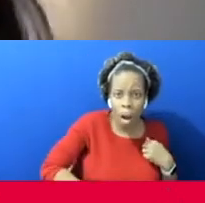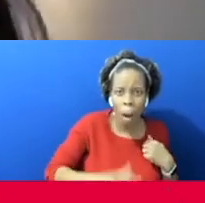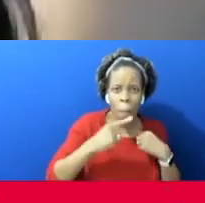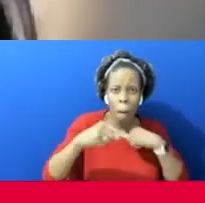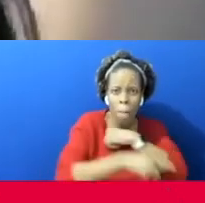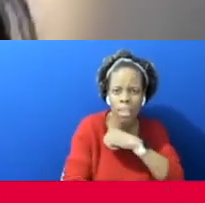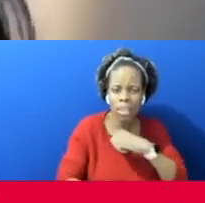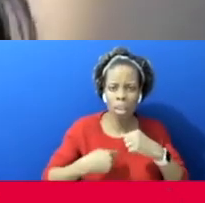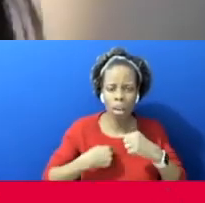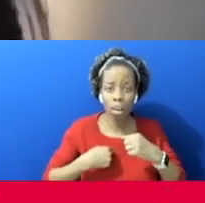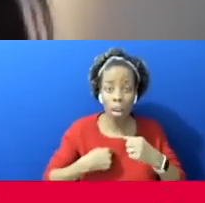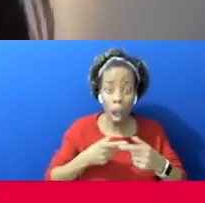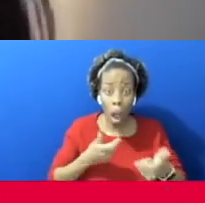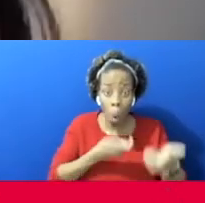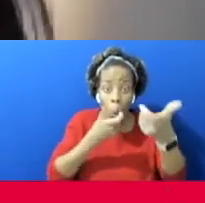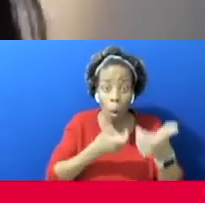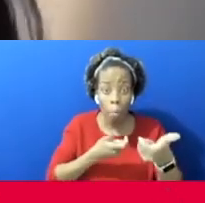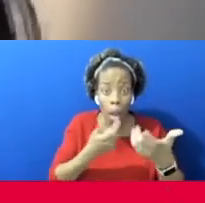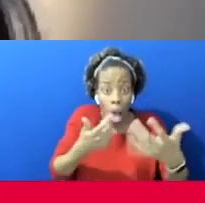weapons, but with education and knowledge on